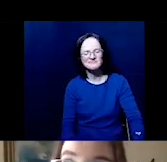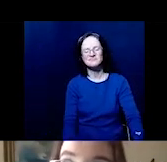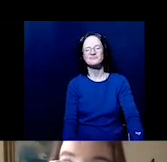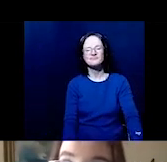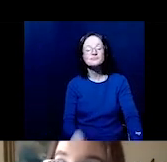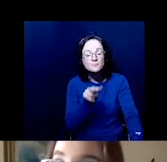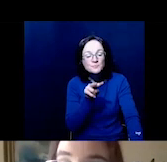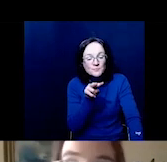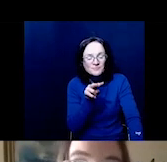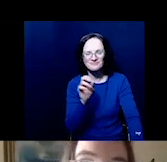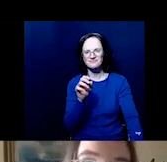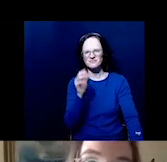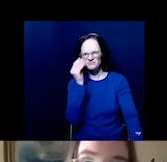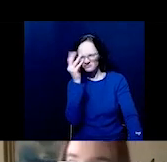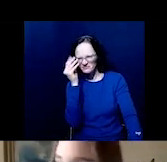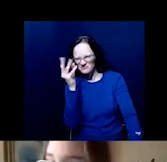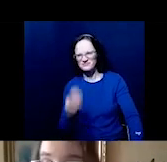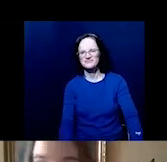answers.